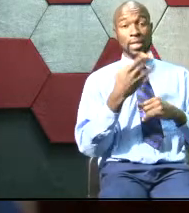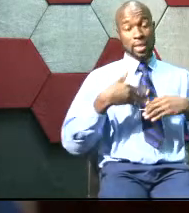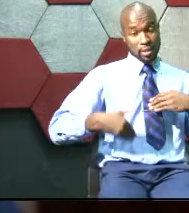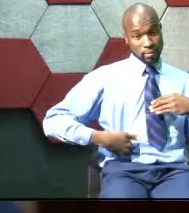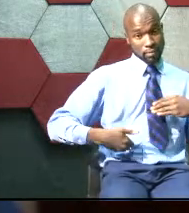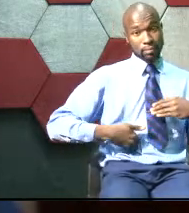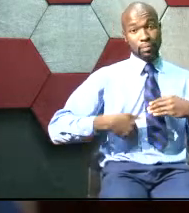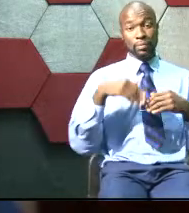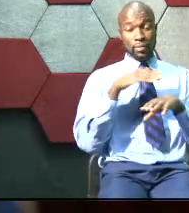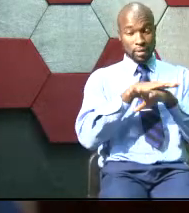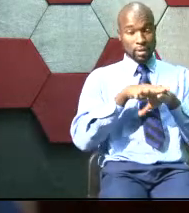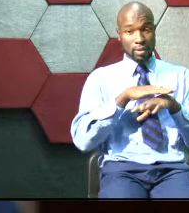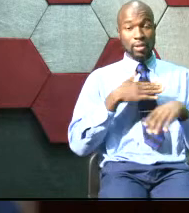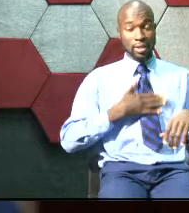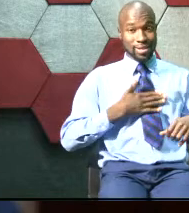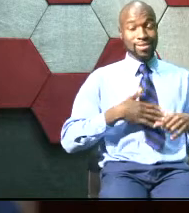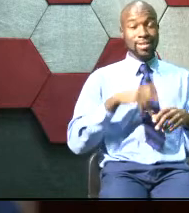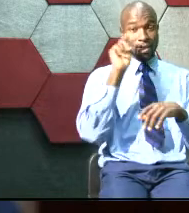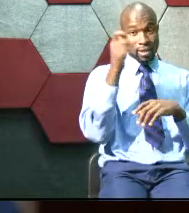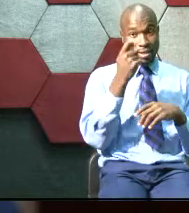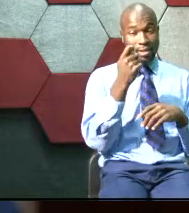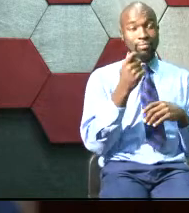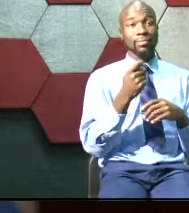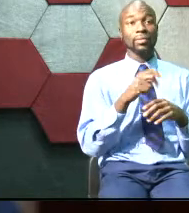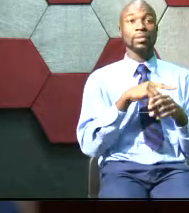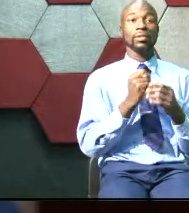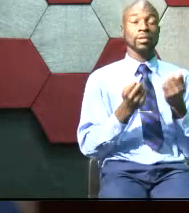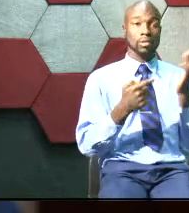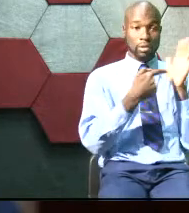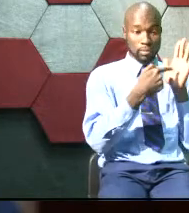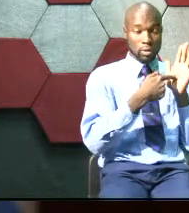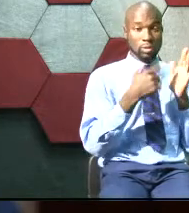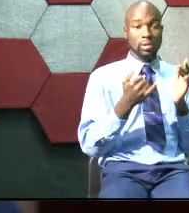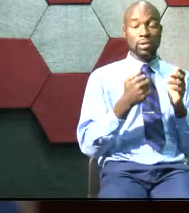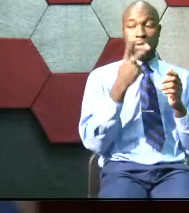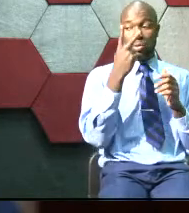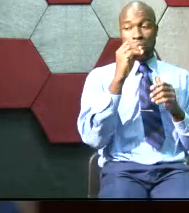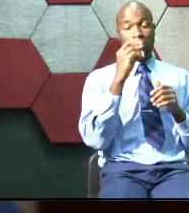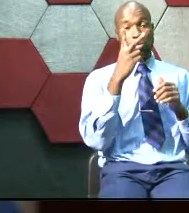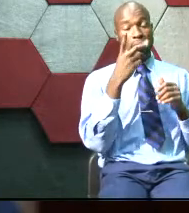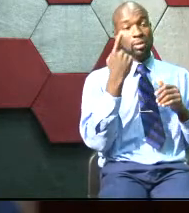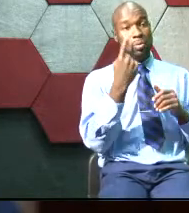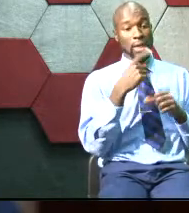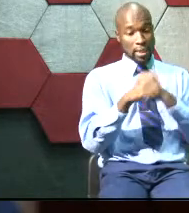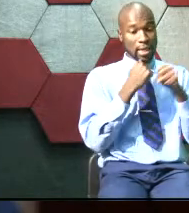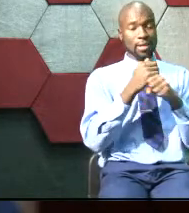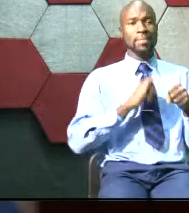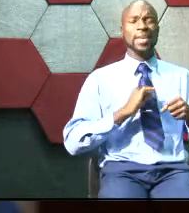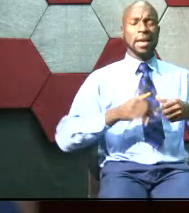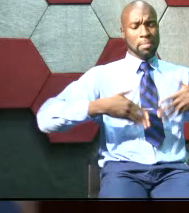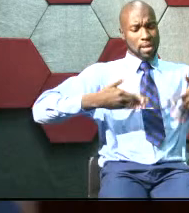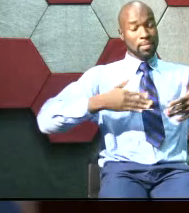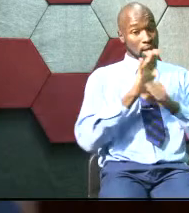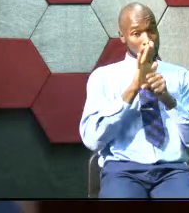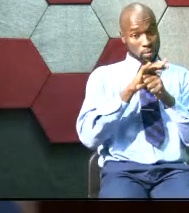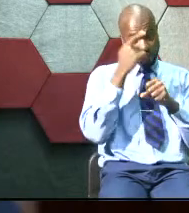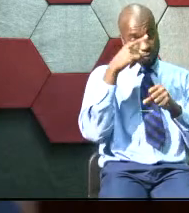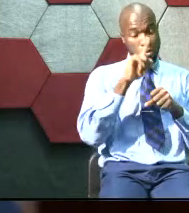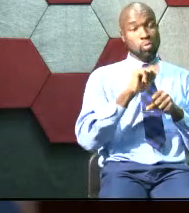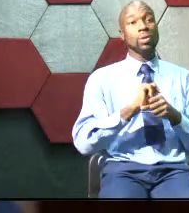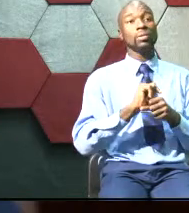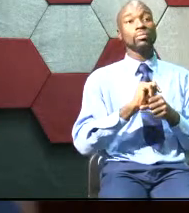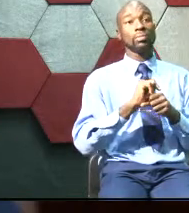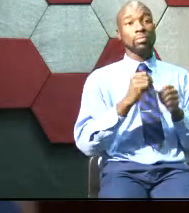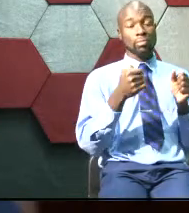National Science and Technology Exhibition for the year 2021. I am impressed by your projects,